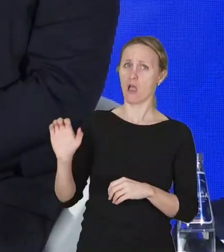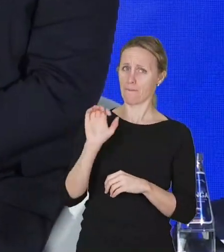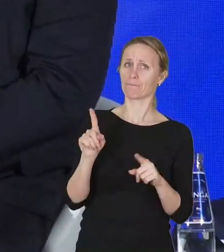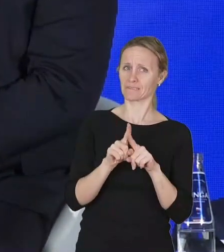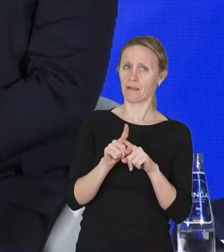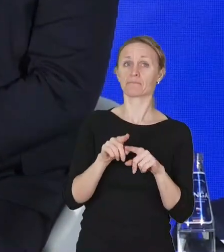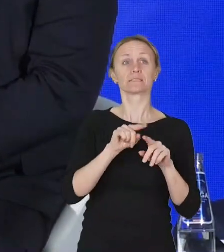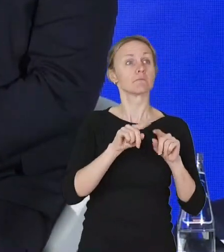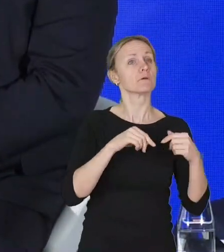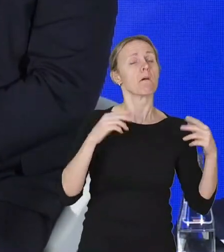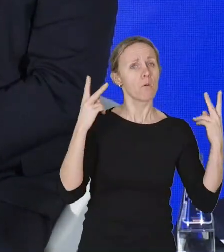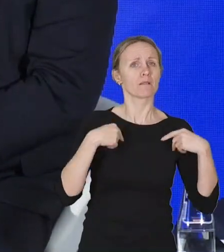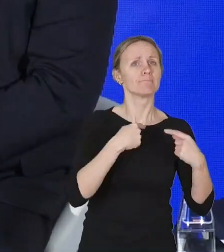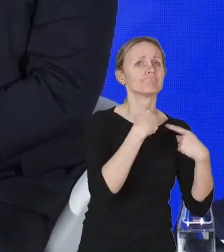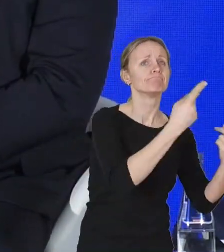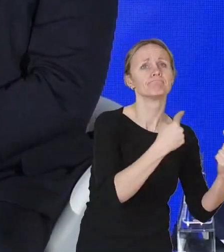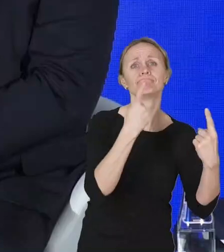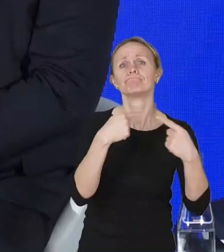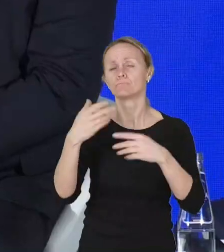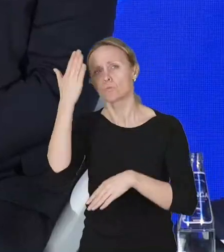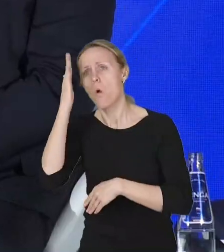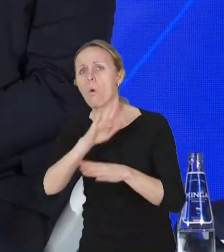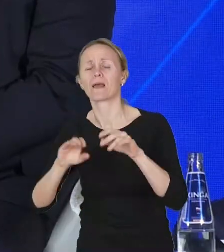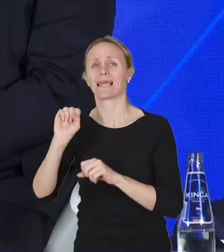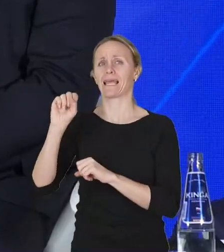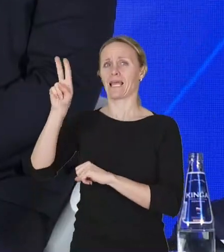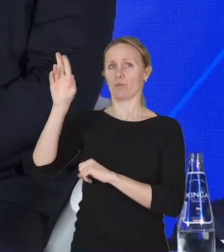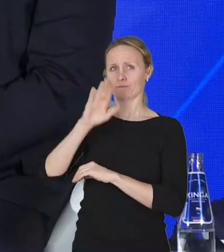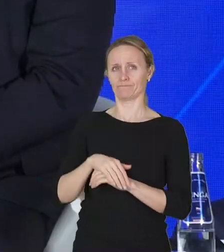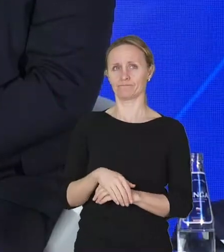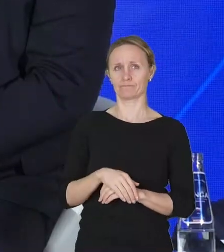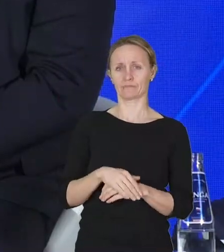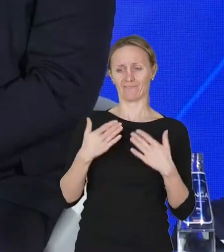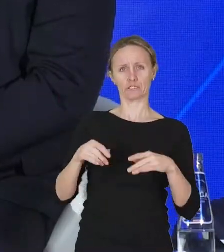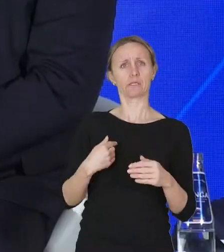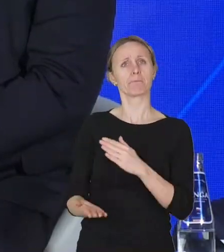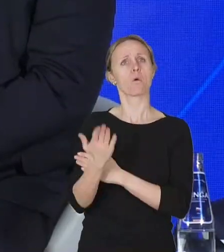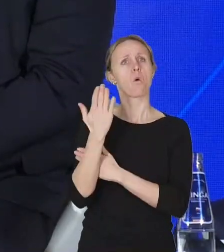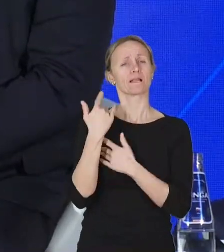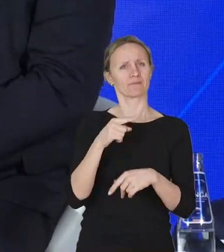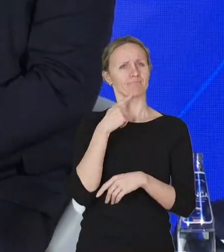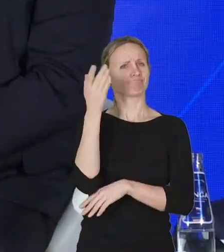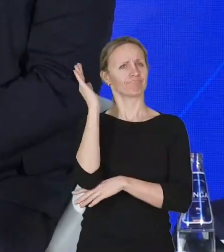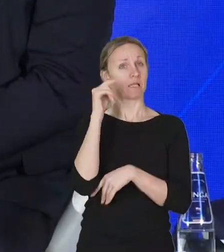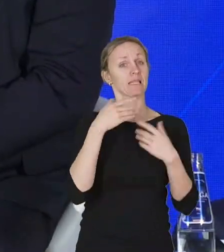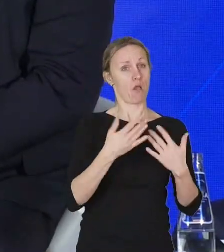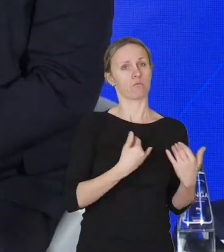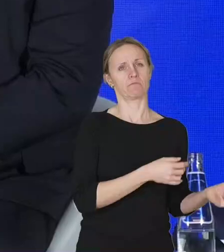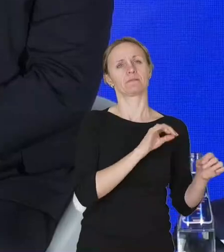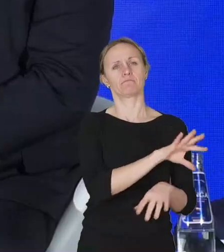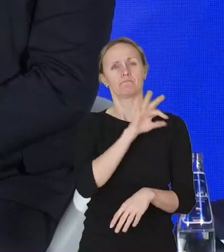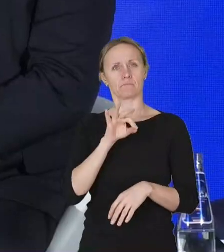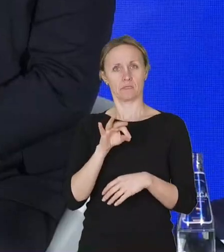and less hope, and people do not believe in Europe as they used to believe before. They are losing their hope. We need to get it